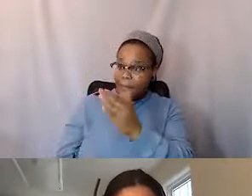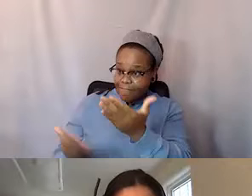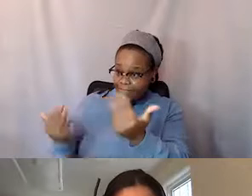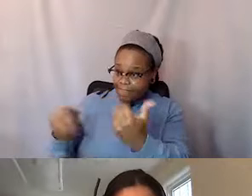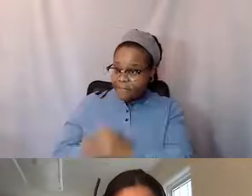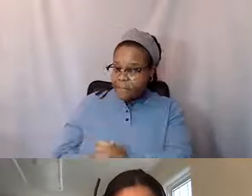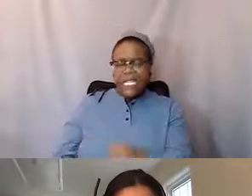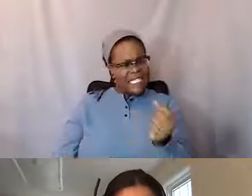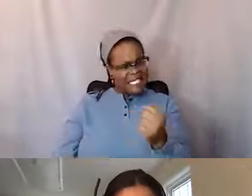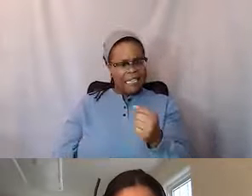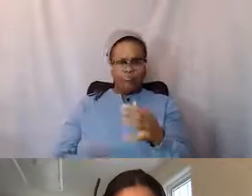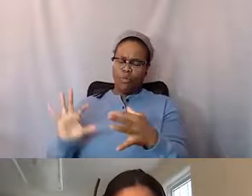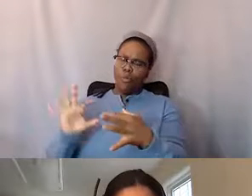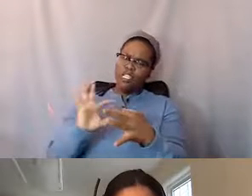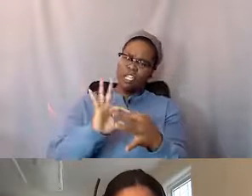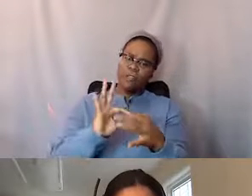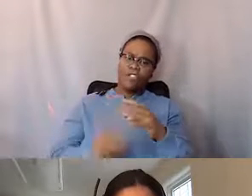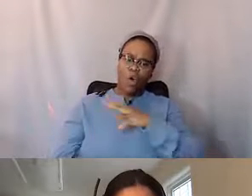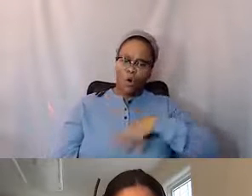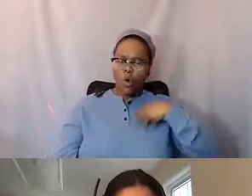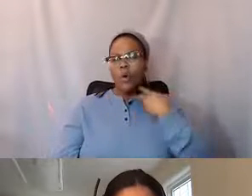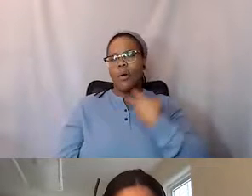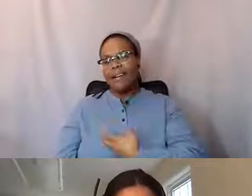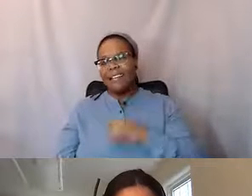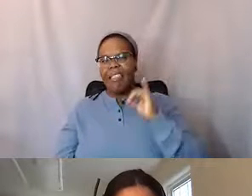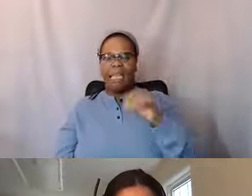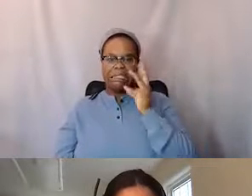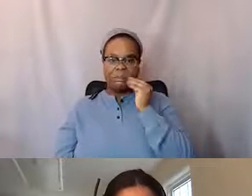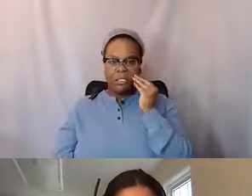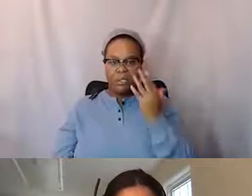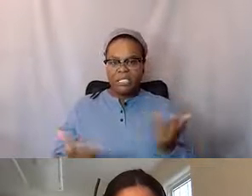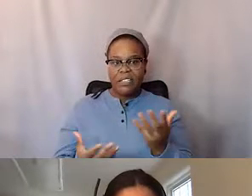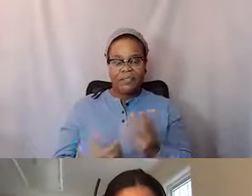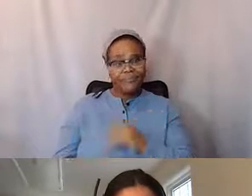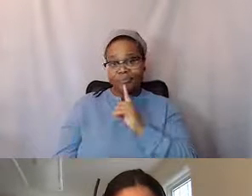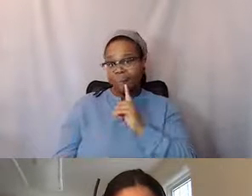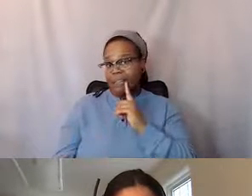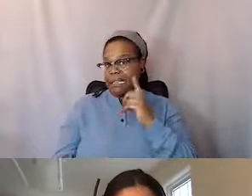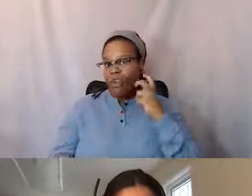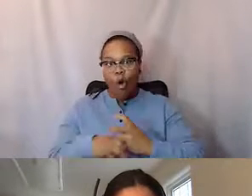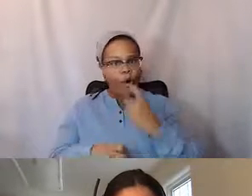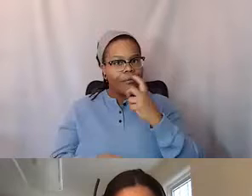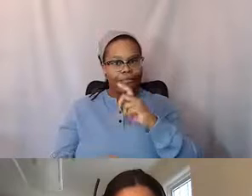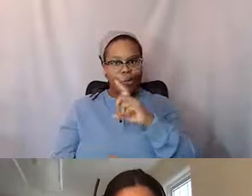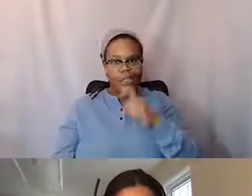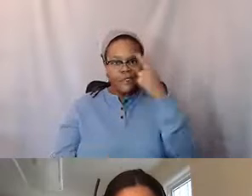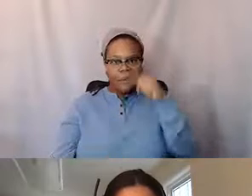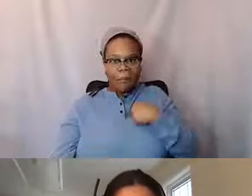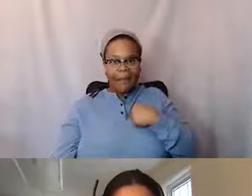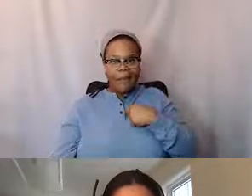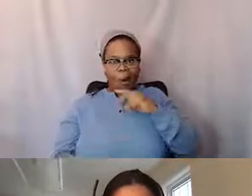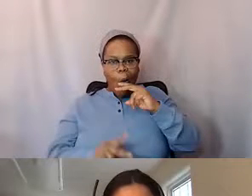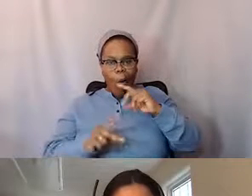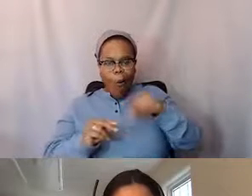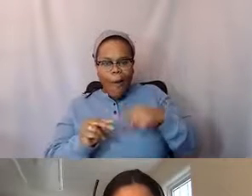Yeah, so in terms of Croatia and the sort of experience here, it's actually a very difficult question for me when people ask where you're